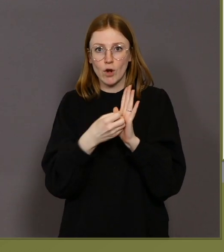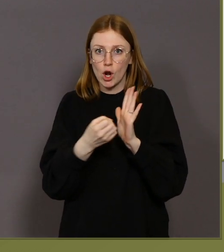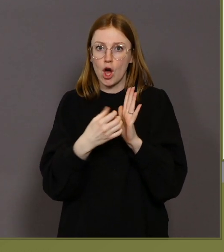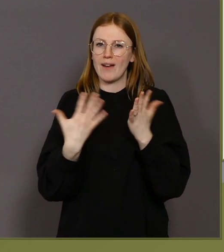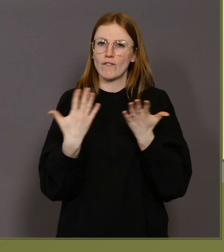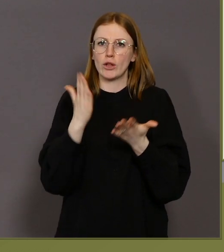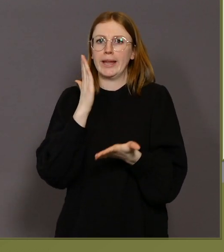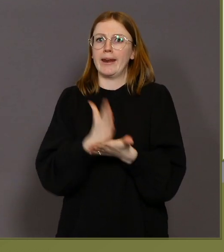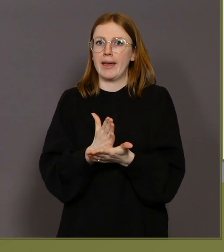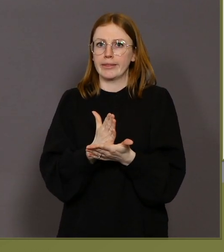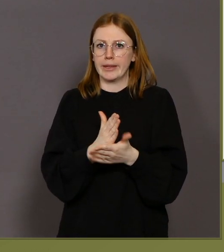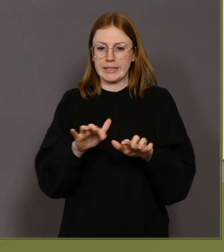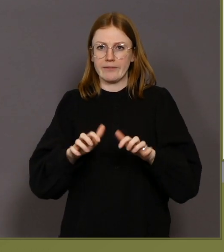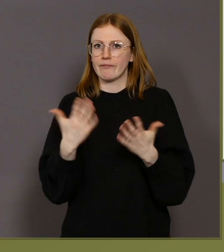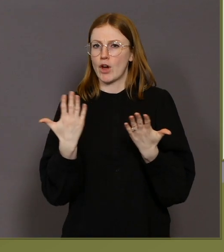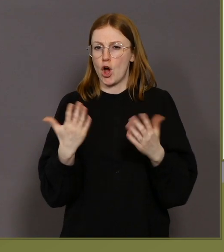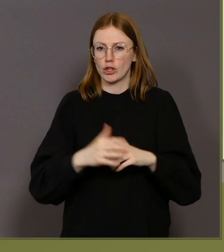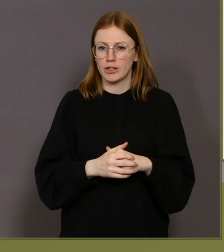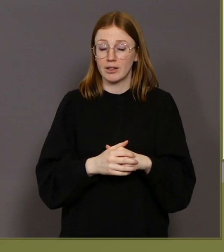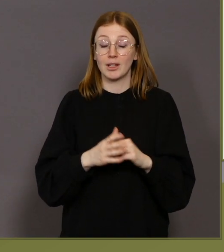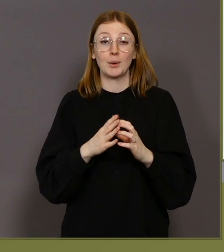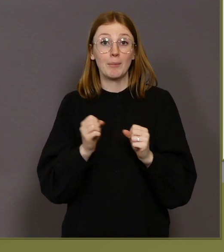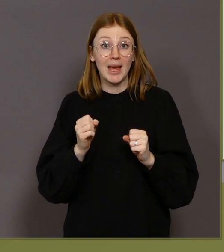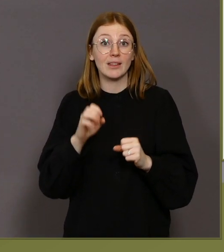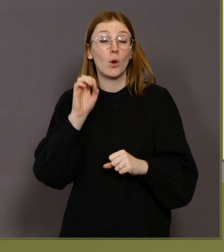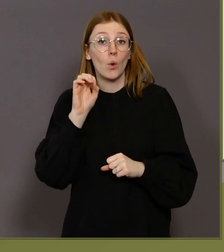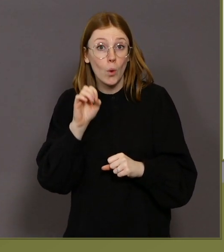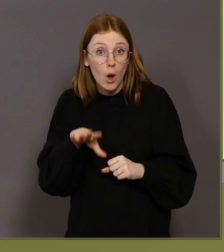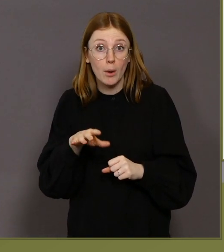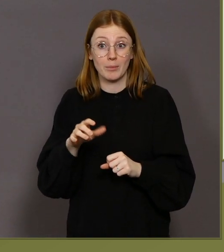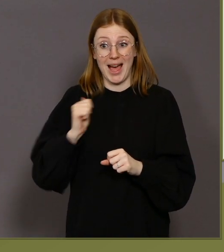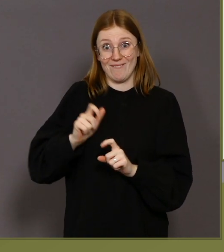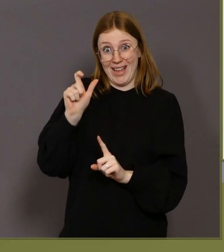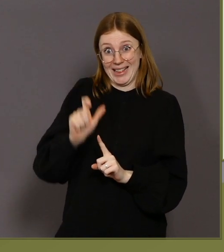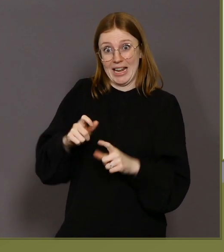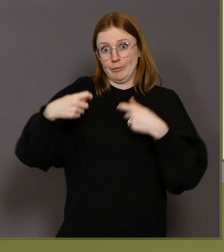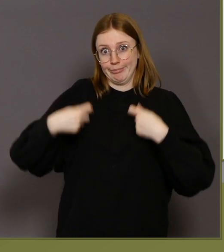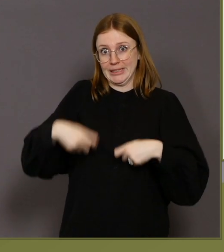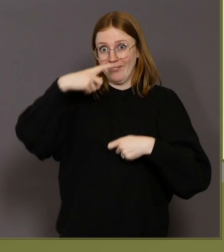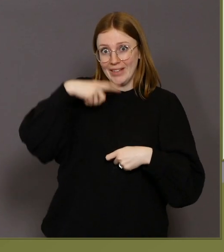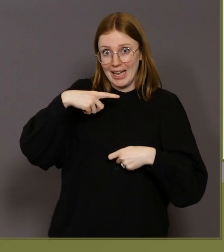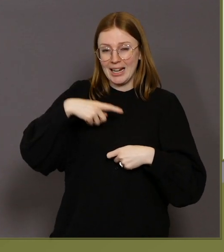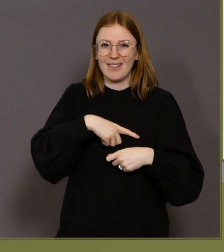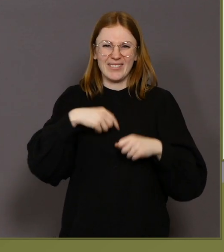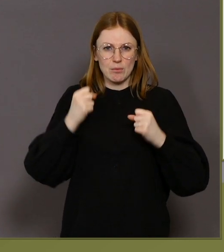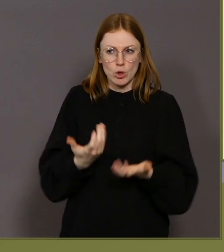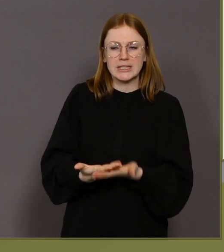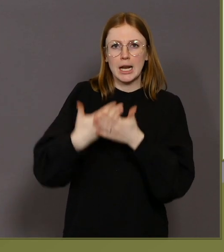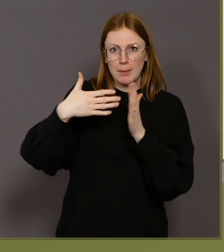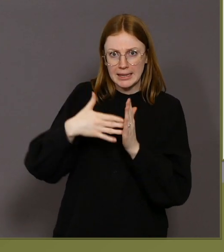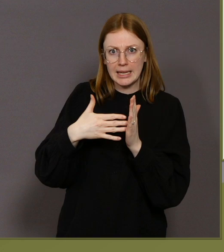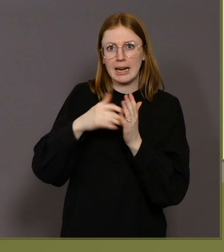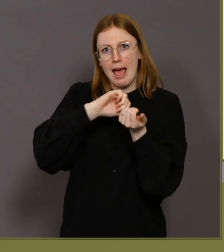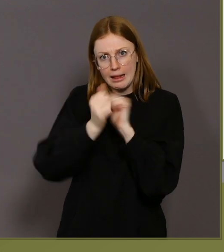be. But if the user actually does make an error, then we try to help them to recover and give